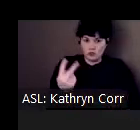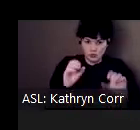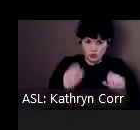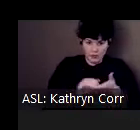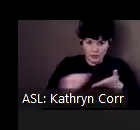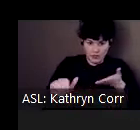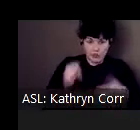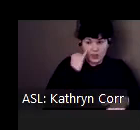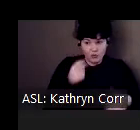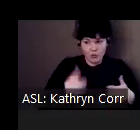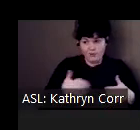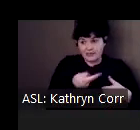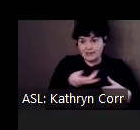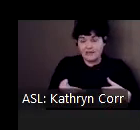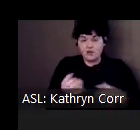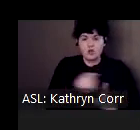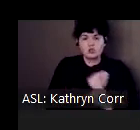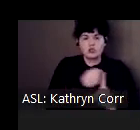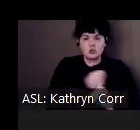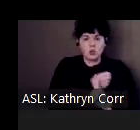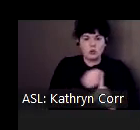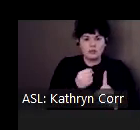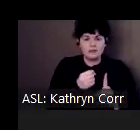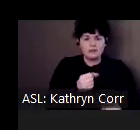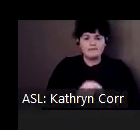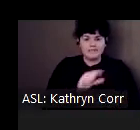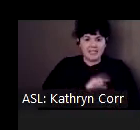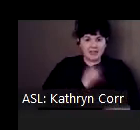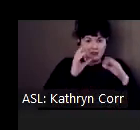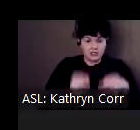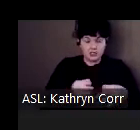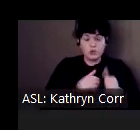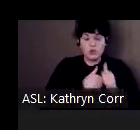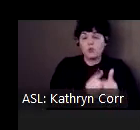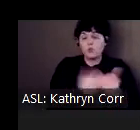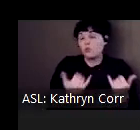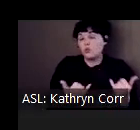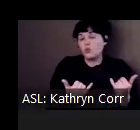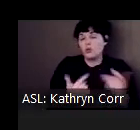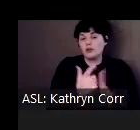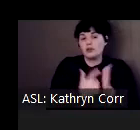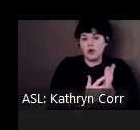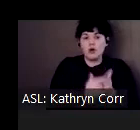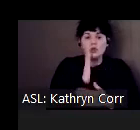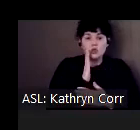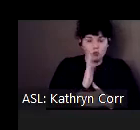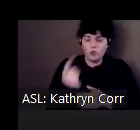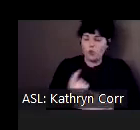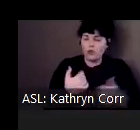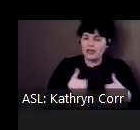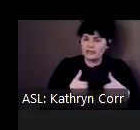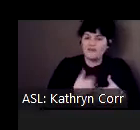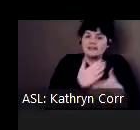your record, under the current law, you will always have some convictions left after an